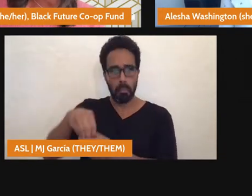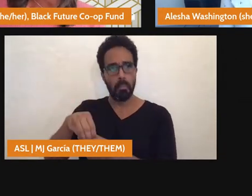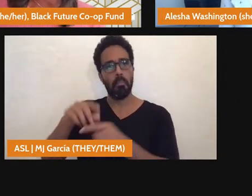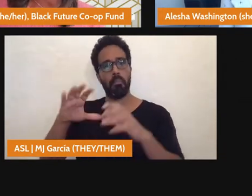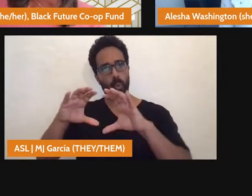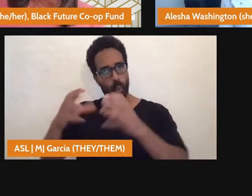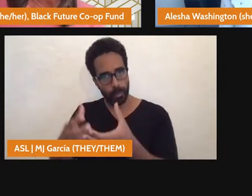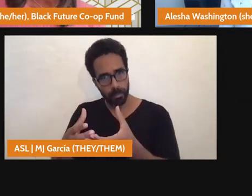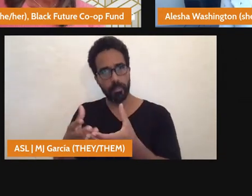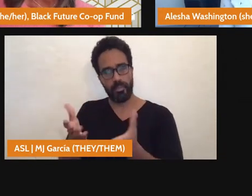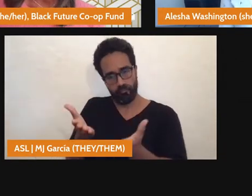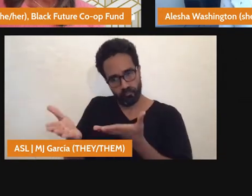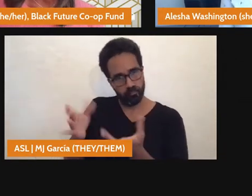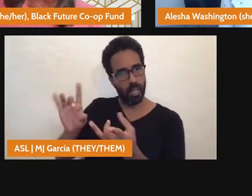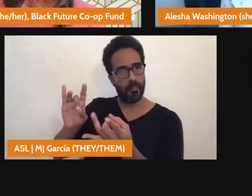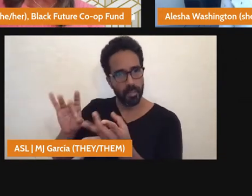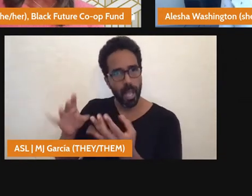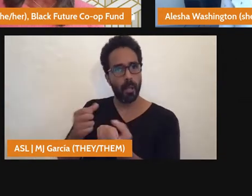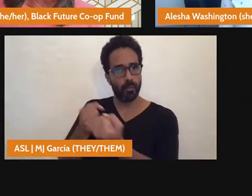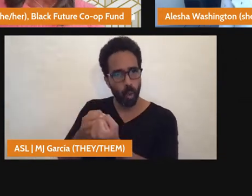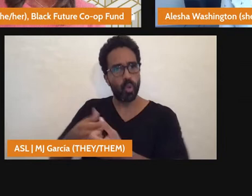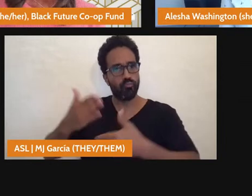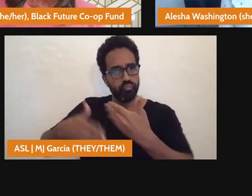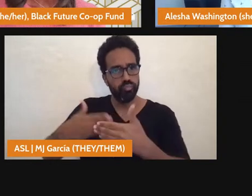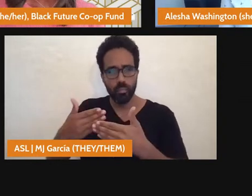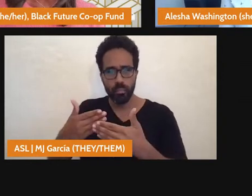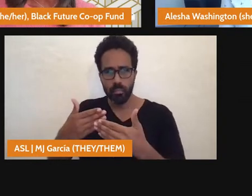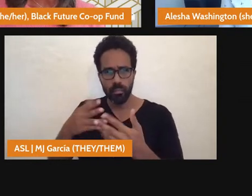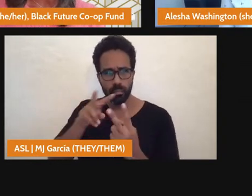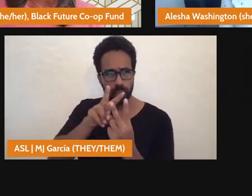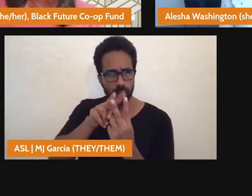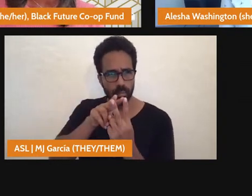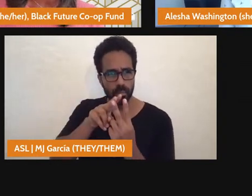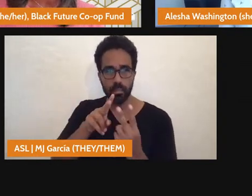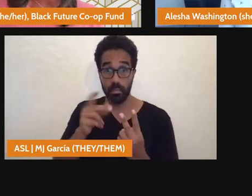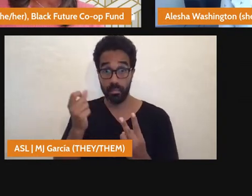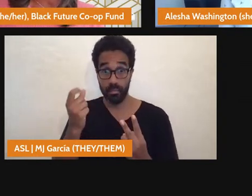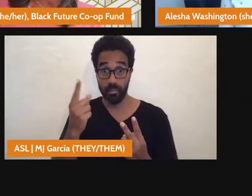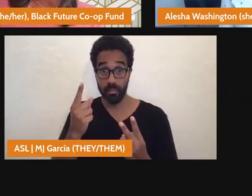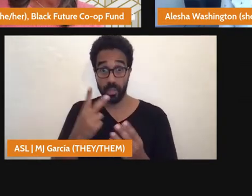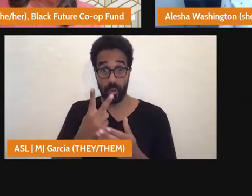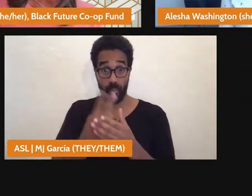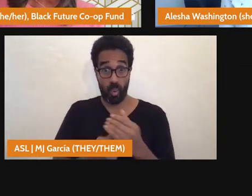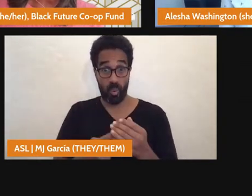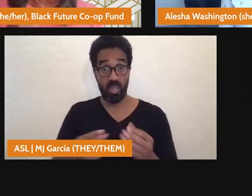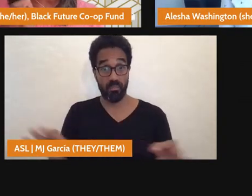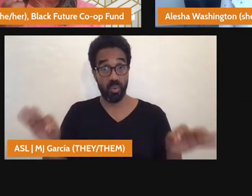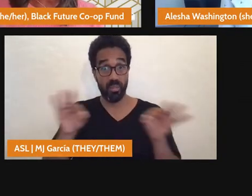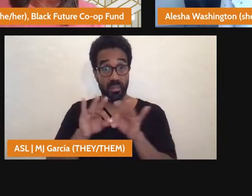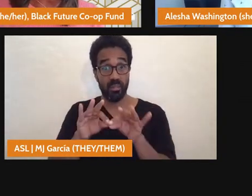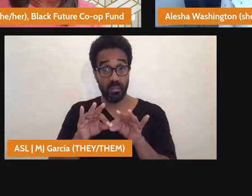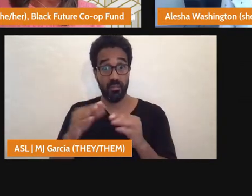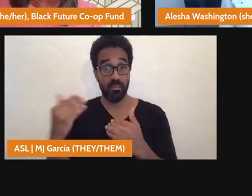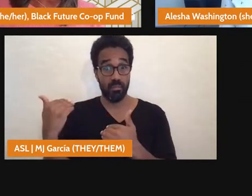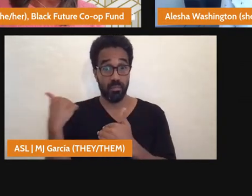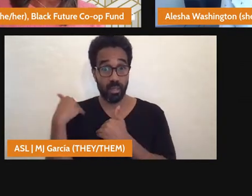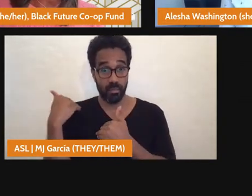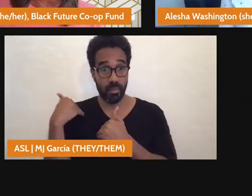these processes. At any rate, these are heavy things to carry. And we can't think